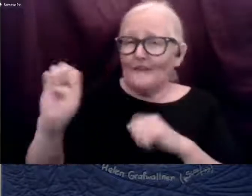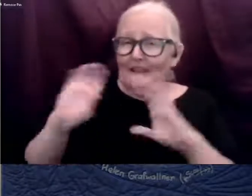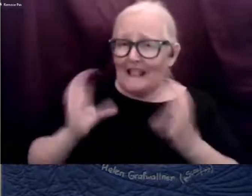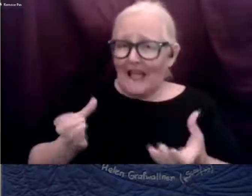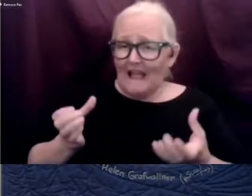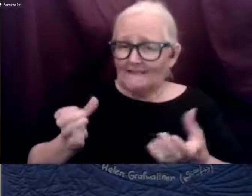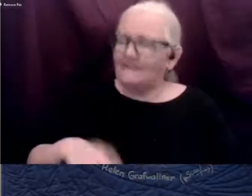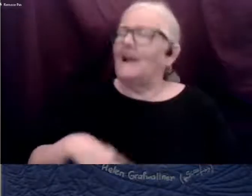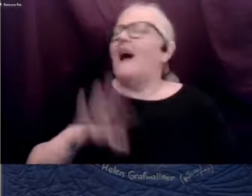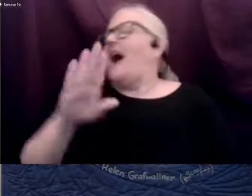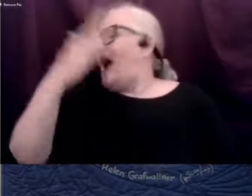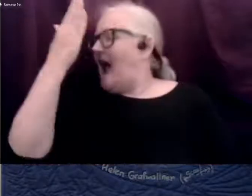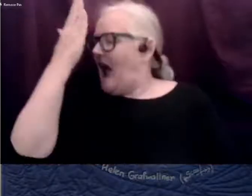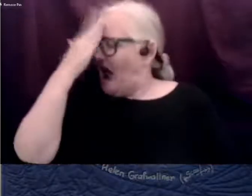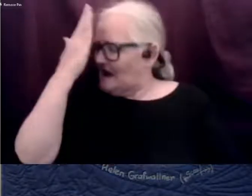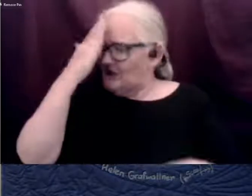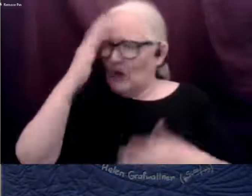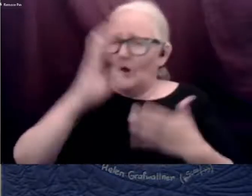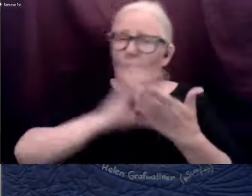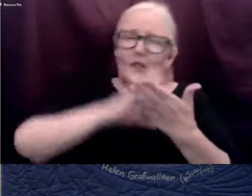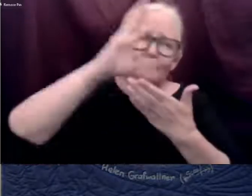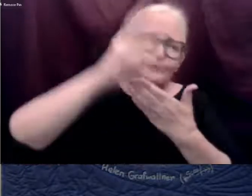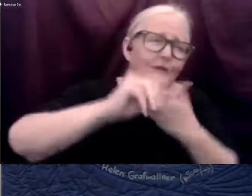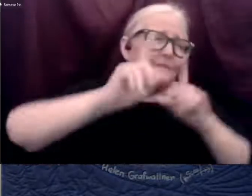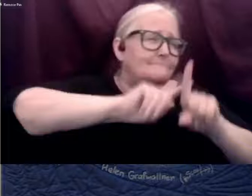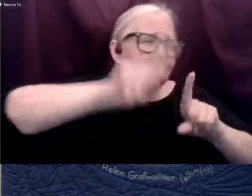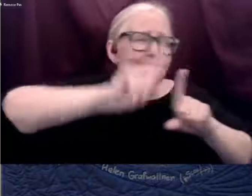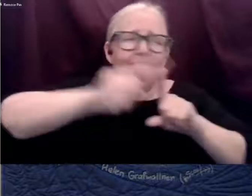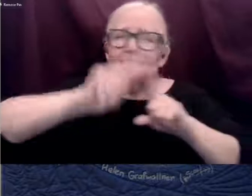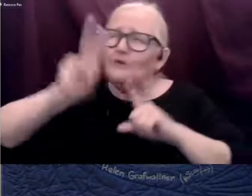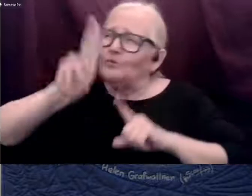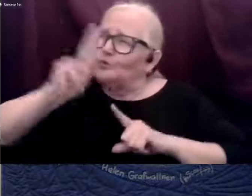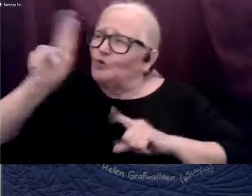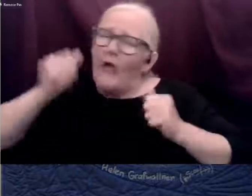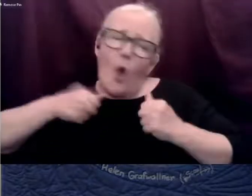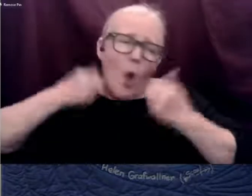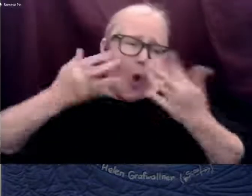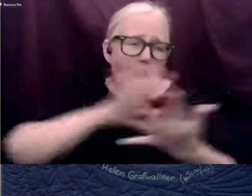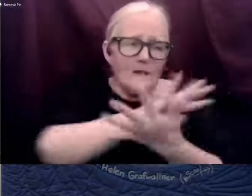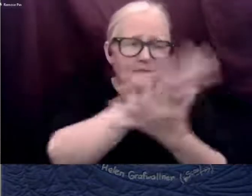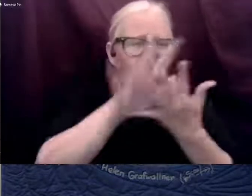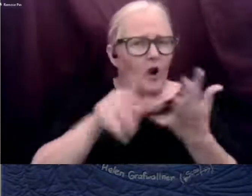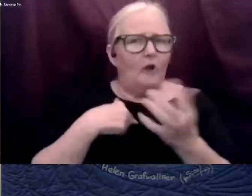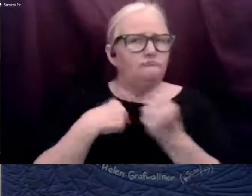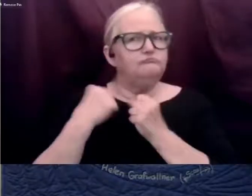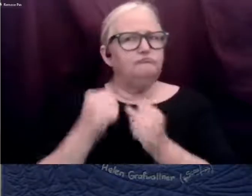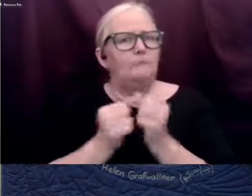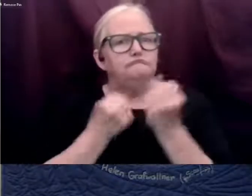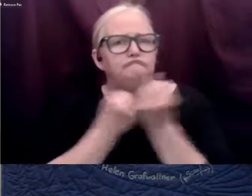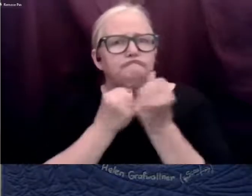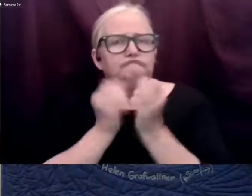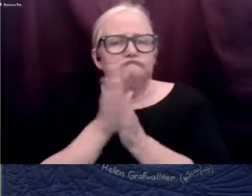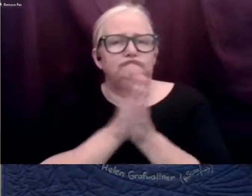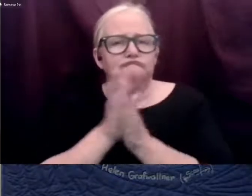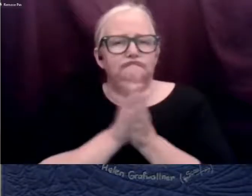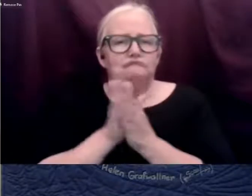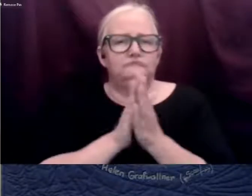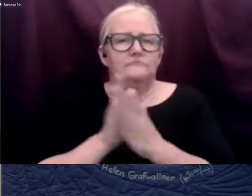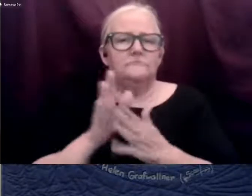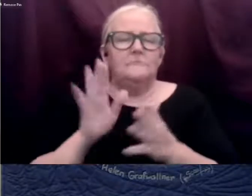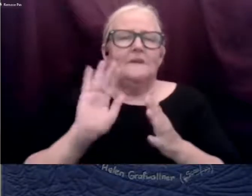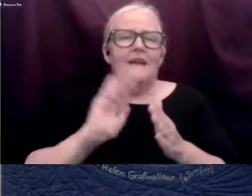curricula the UUA offers. I'm especially passionate about the importance of the Our Whole Lives Comprehensive